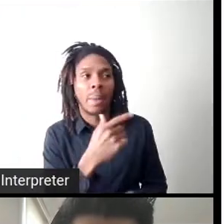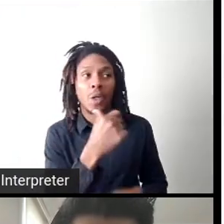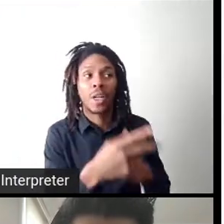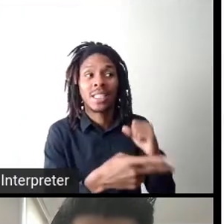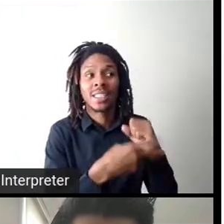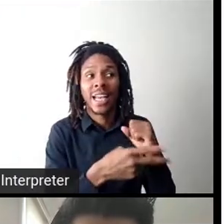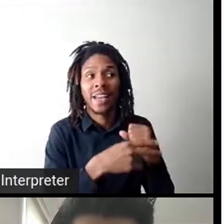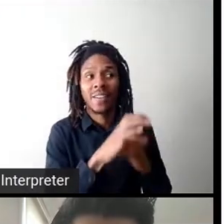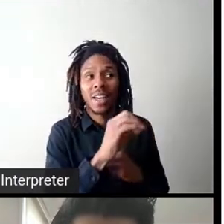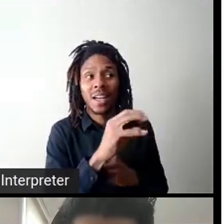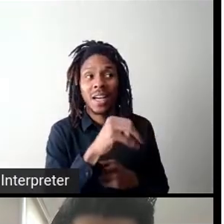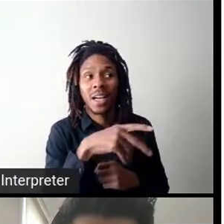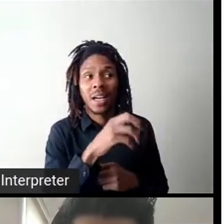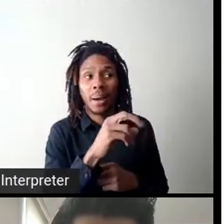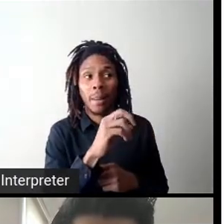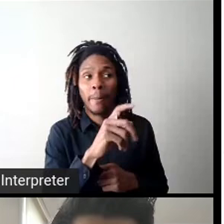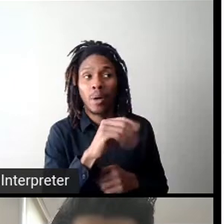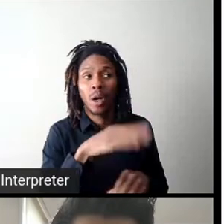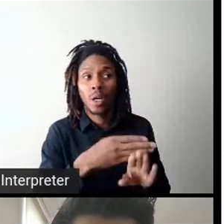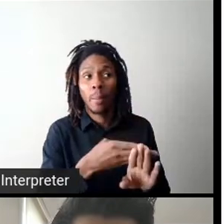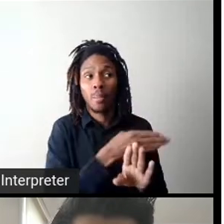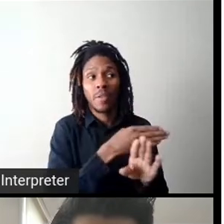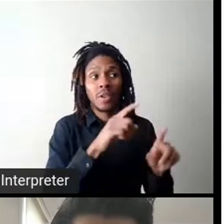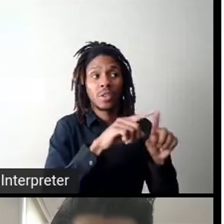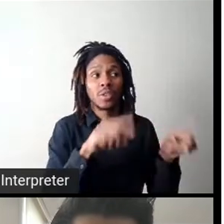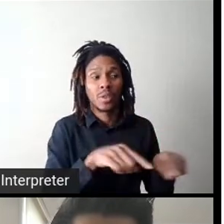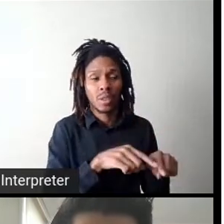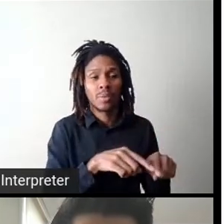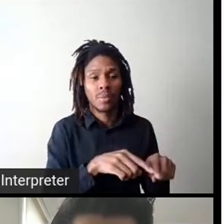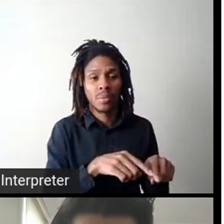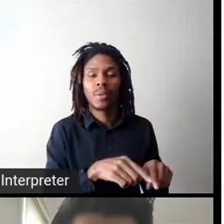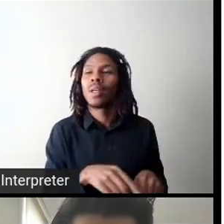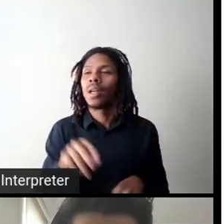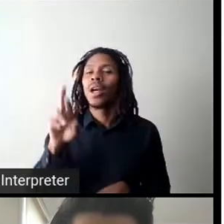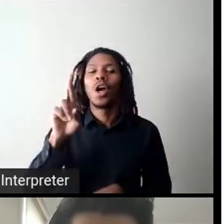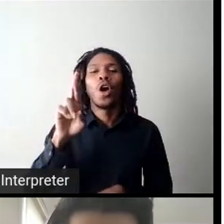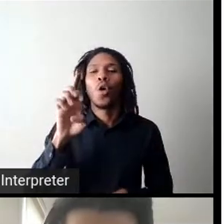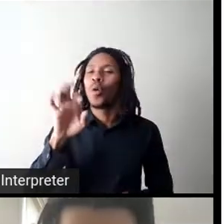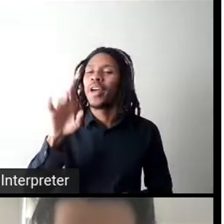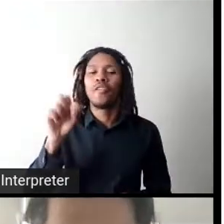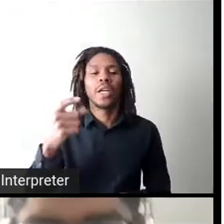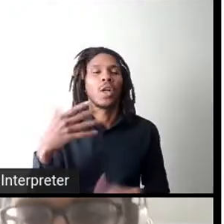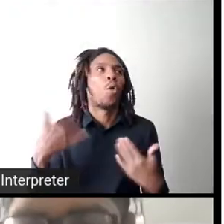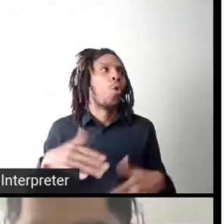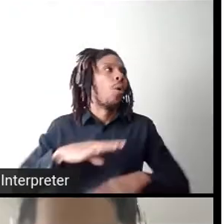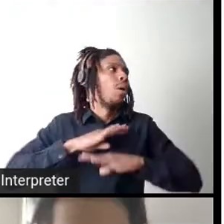what happened? Oh, there we go. Refresh is always your savior. Yeah.